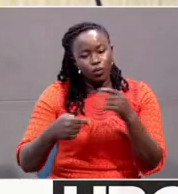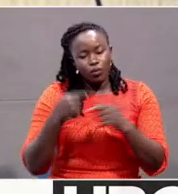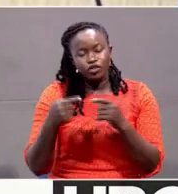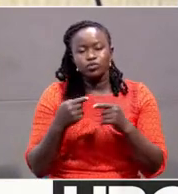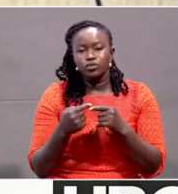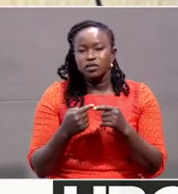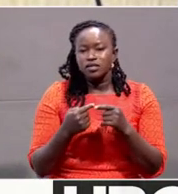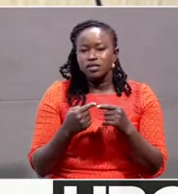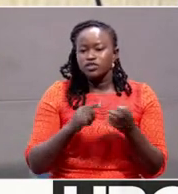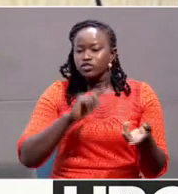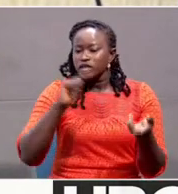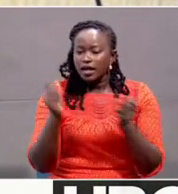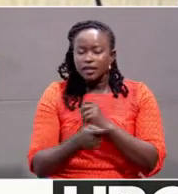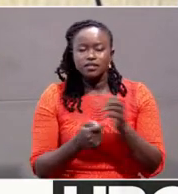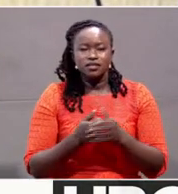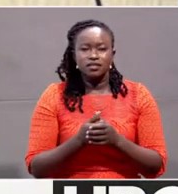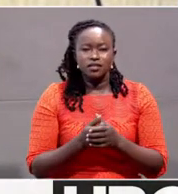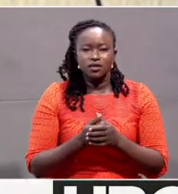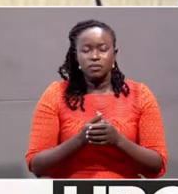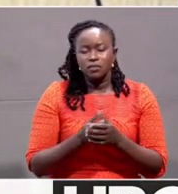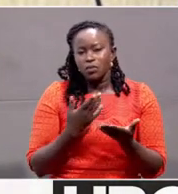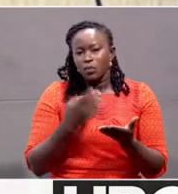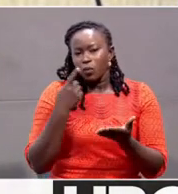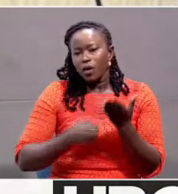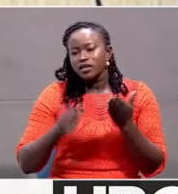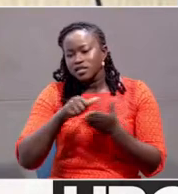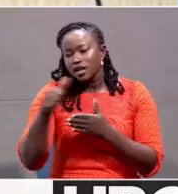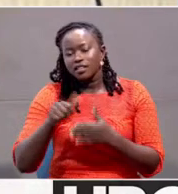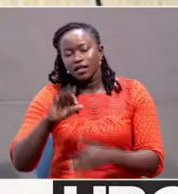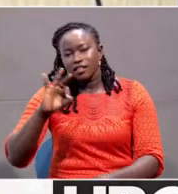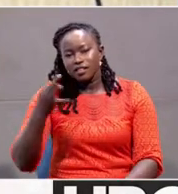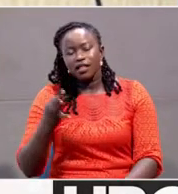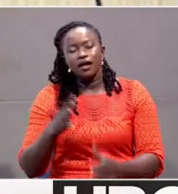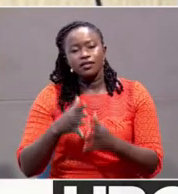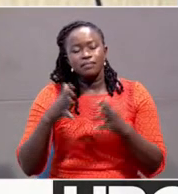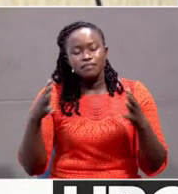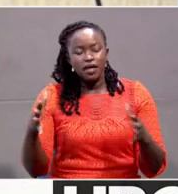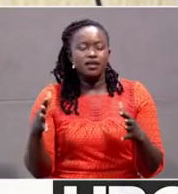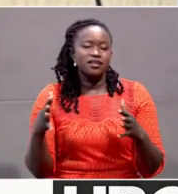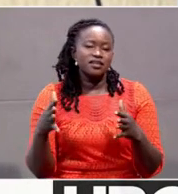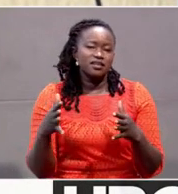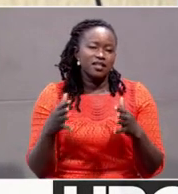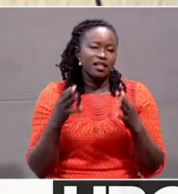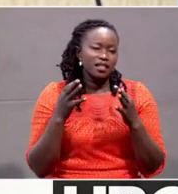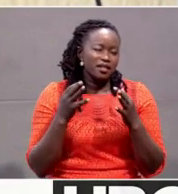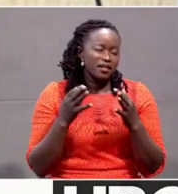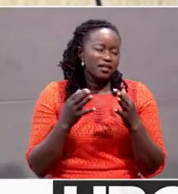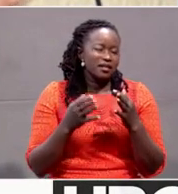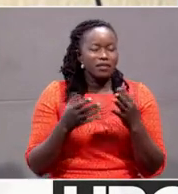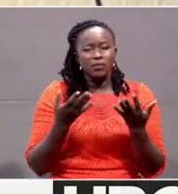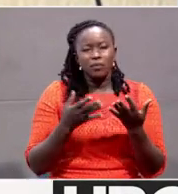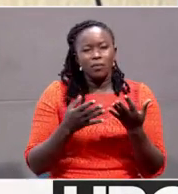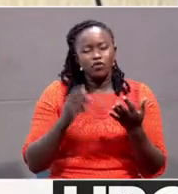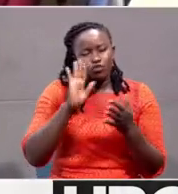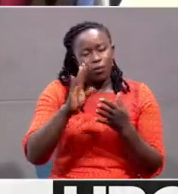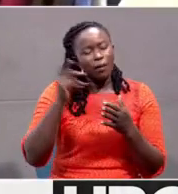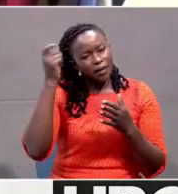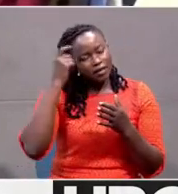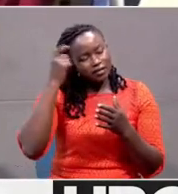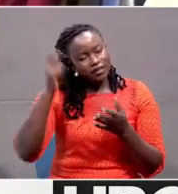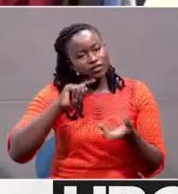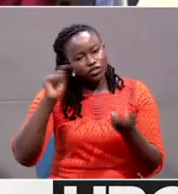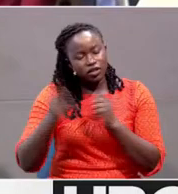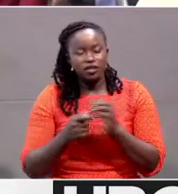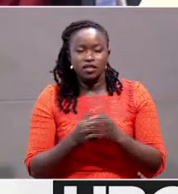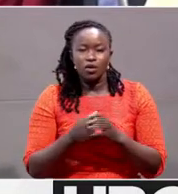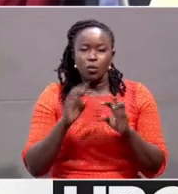Redirect what is another third main issue. Redirect your mindsets. The